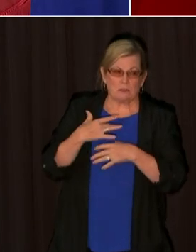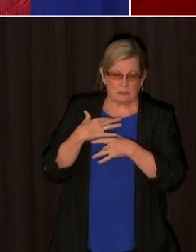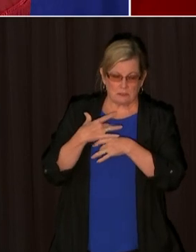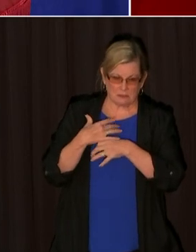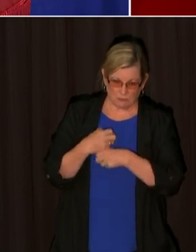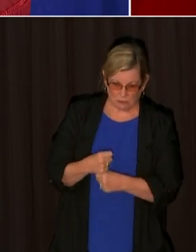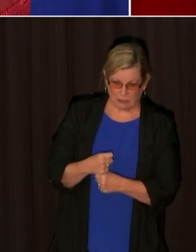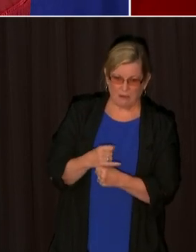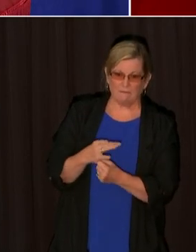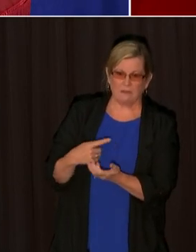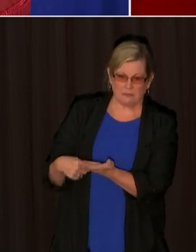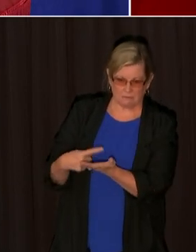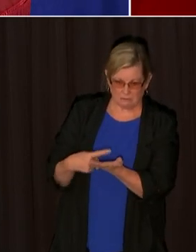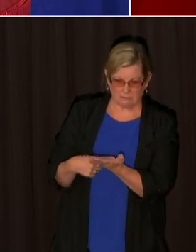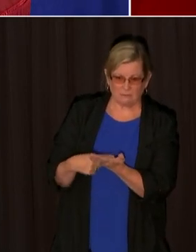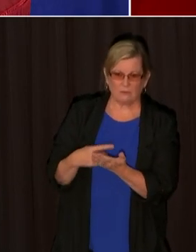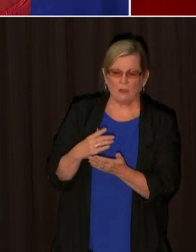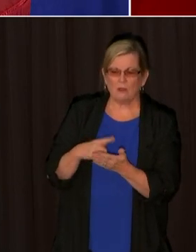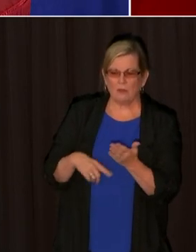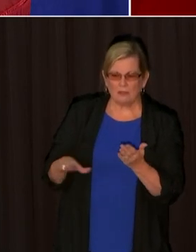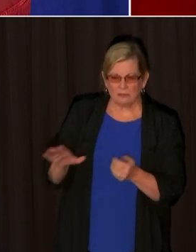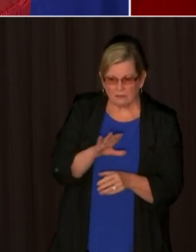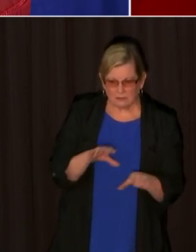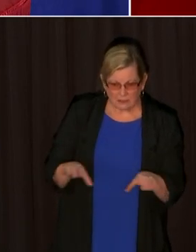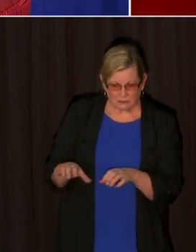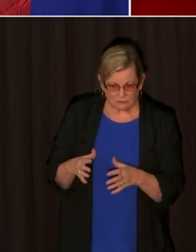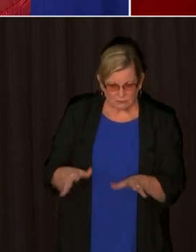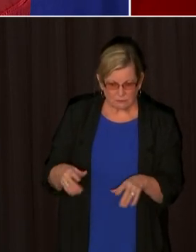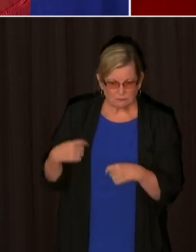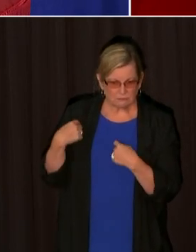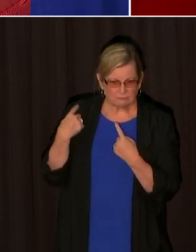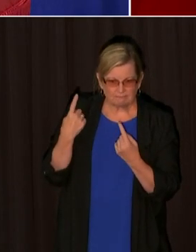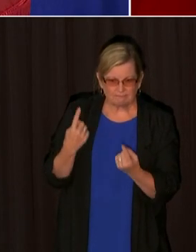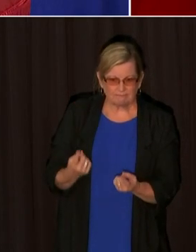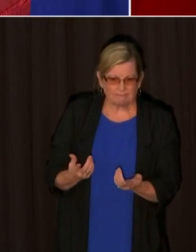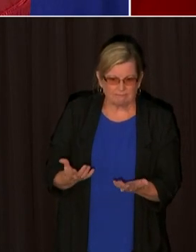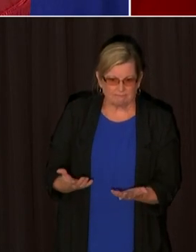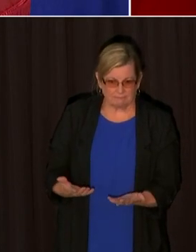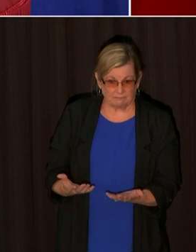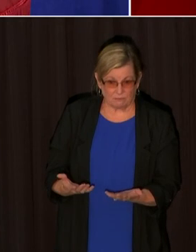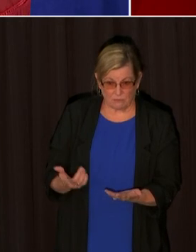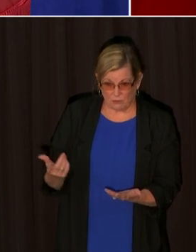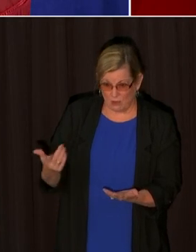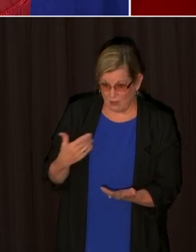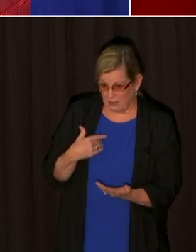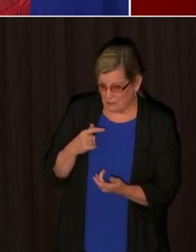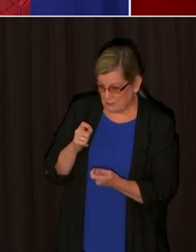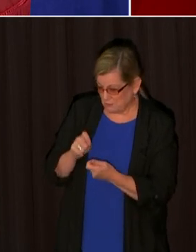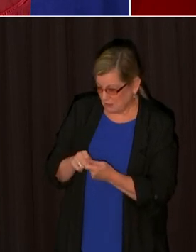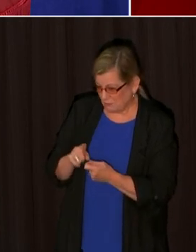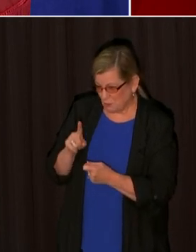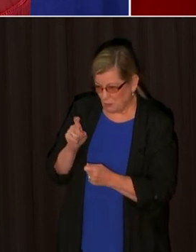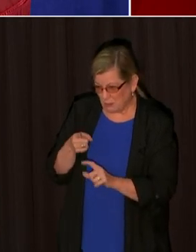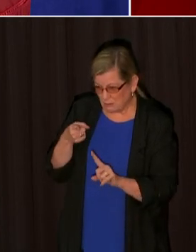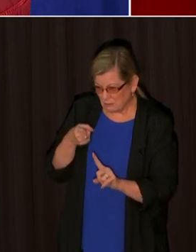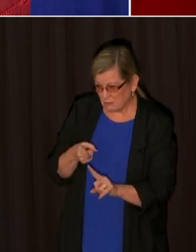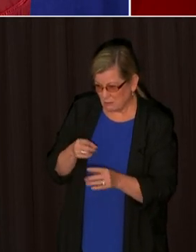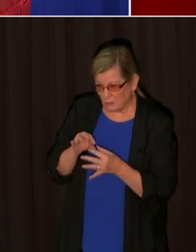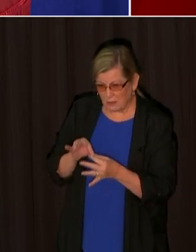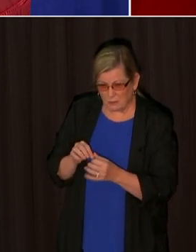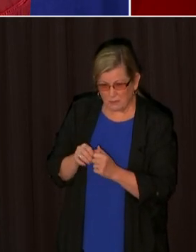actions. And I can't, if you have something specific, I may be able to comment.